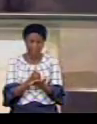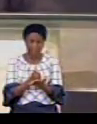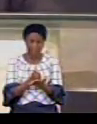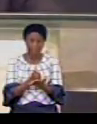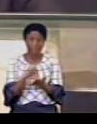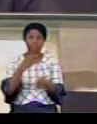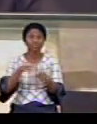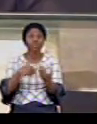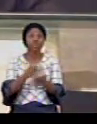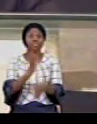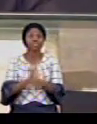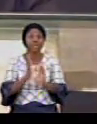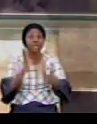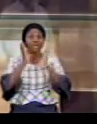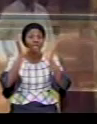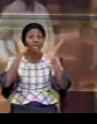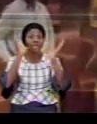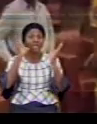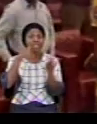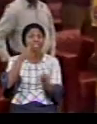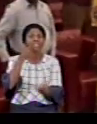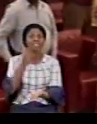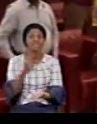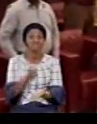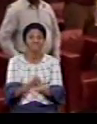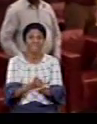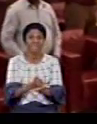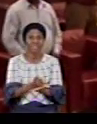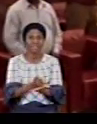whole church said,